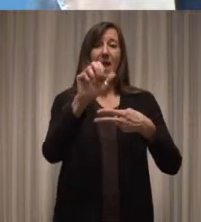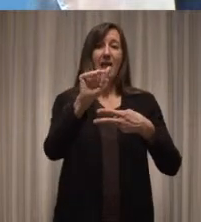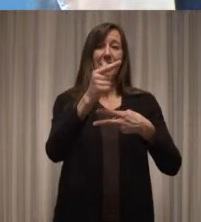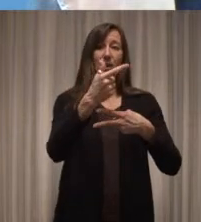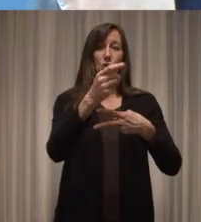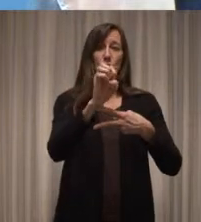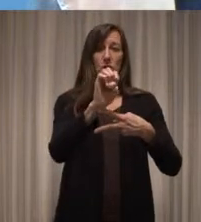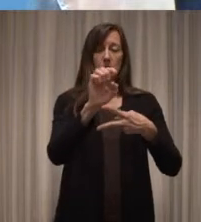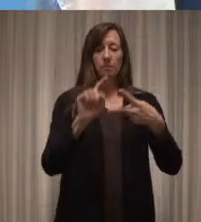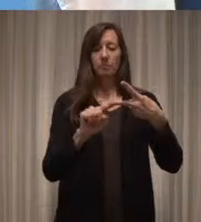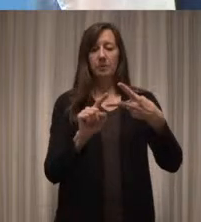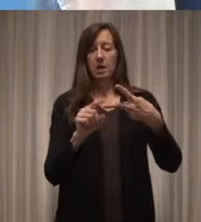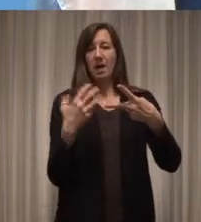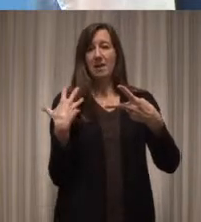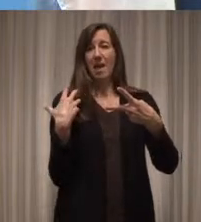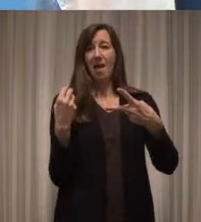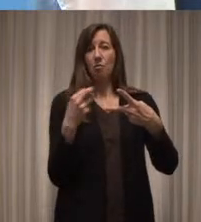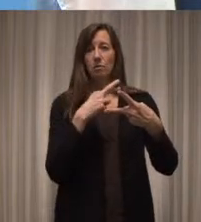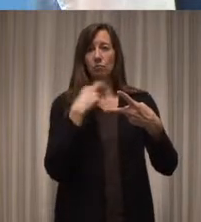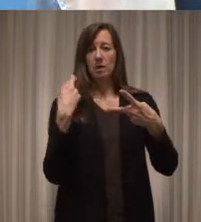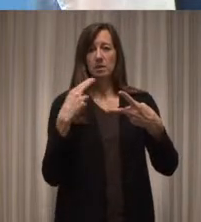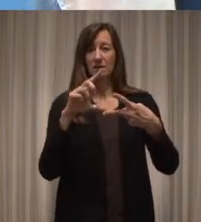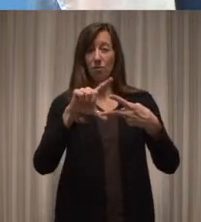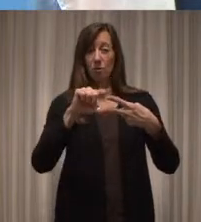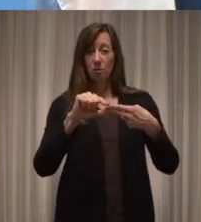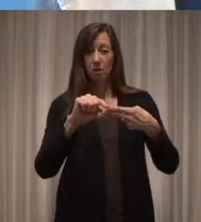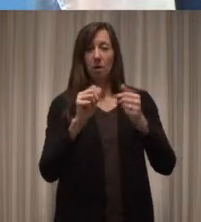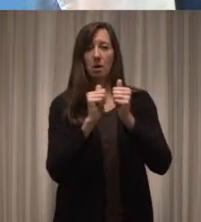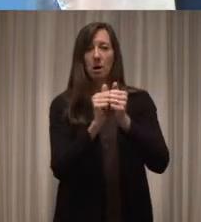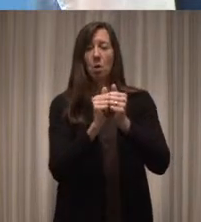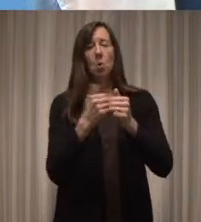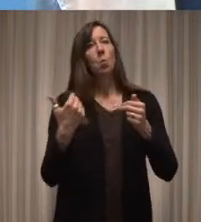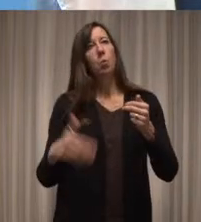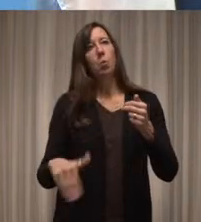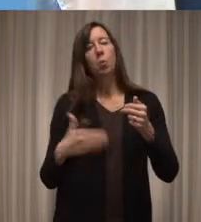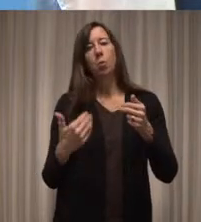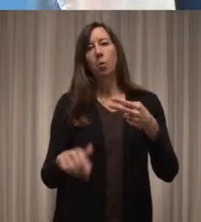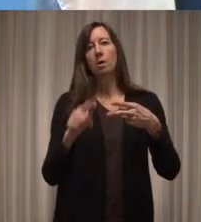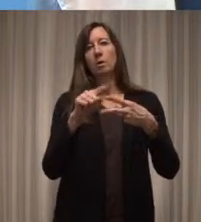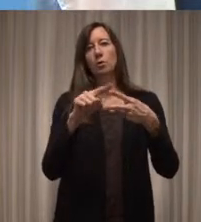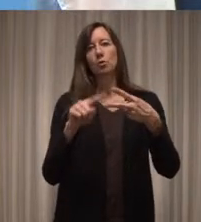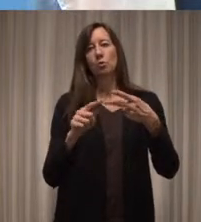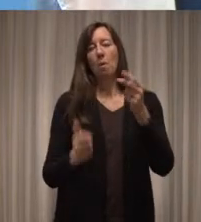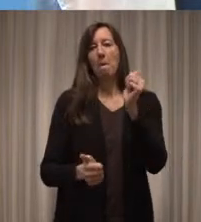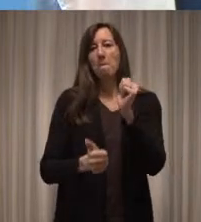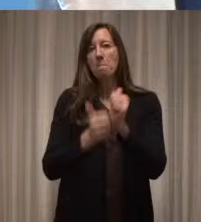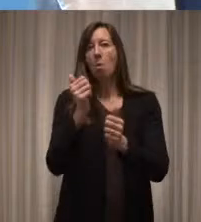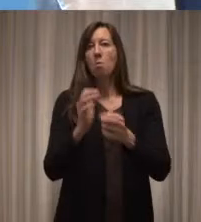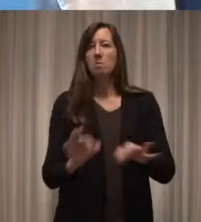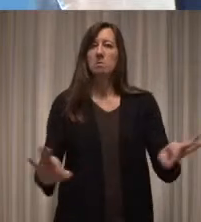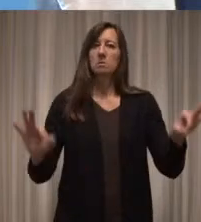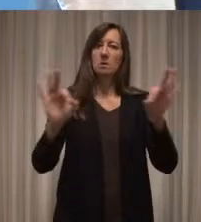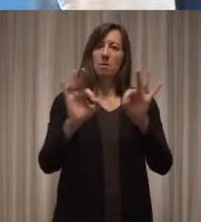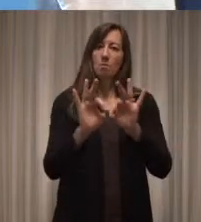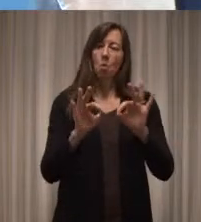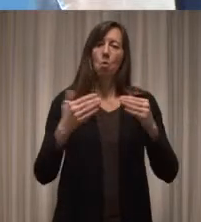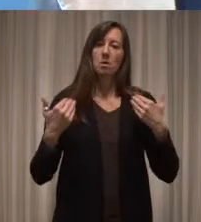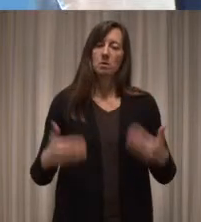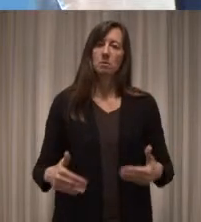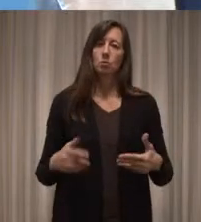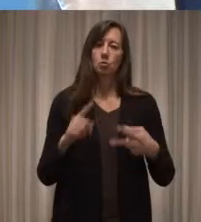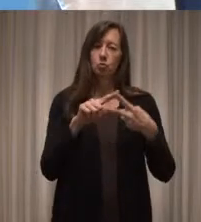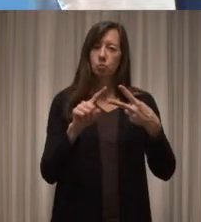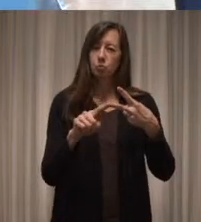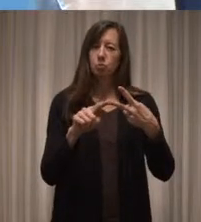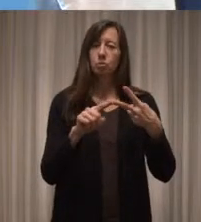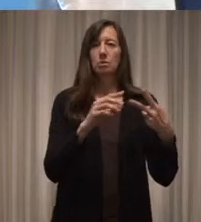are two of the really the most important and significant factors that lead